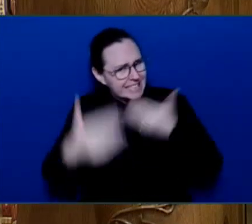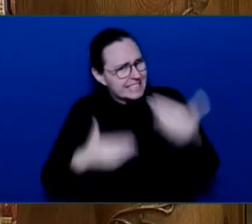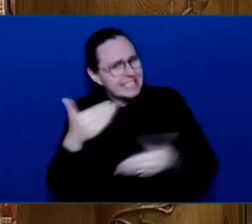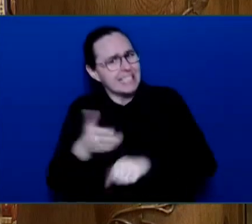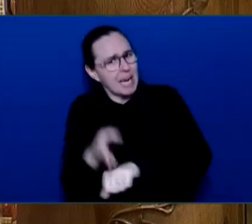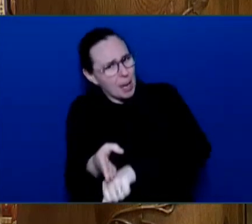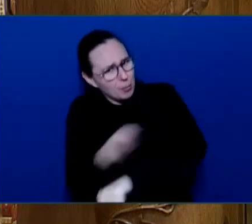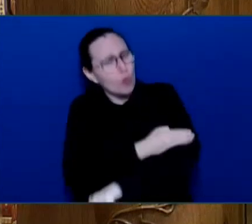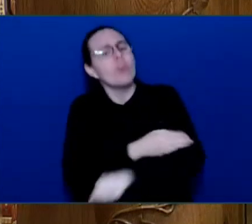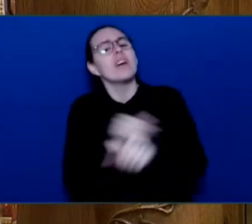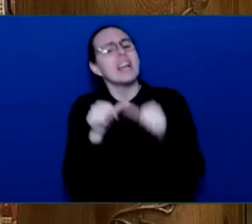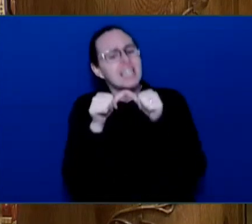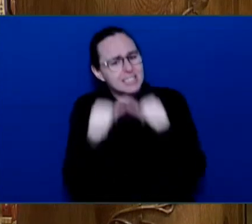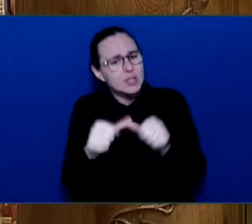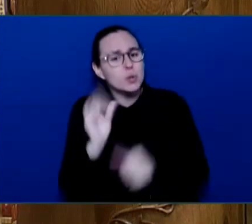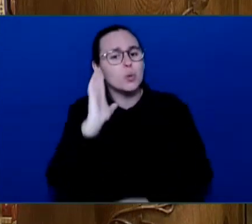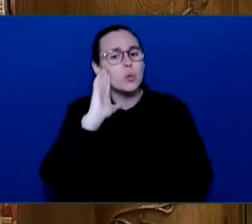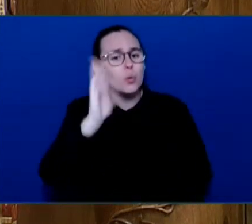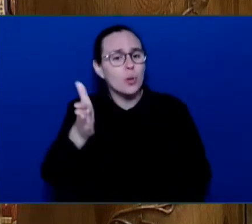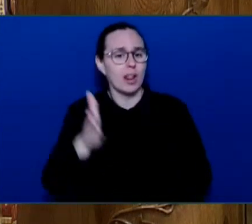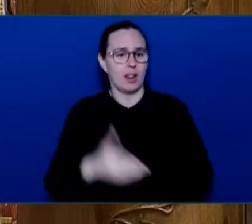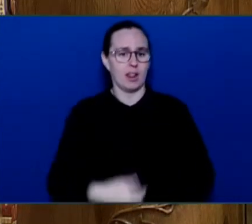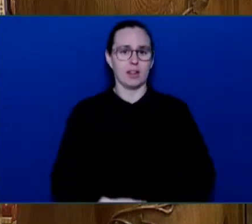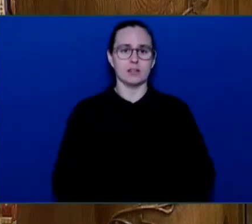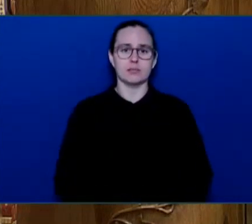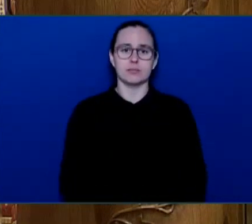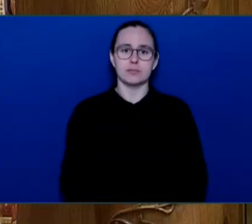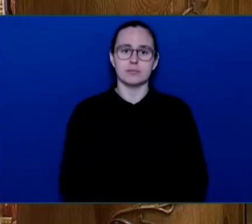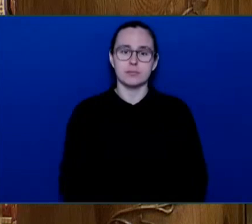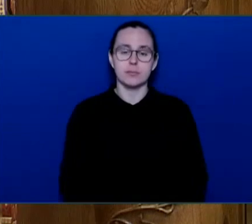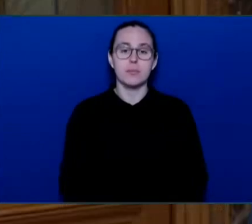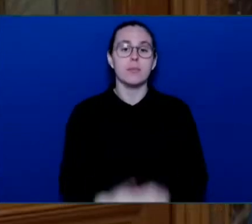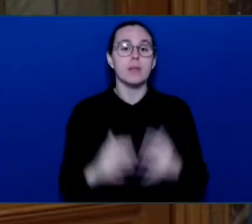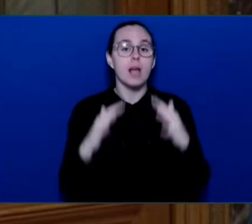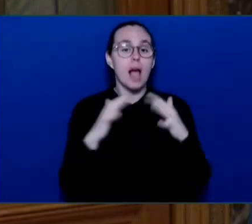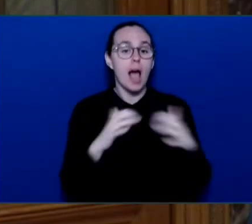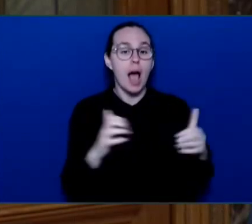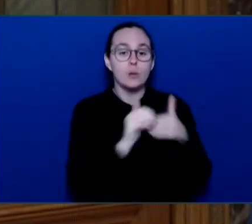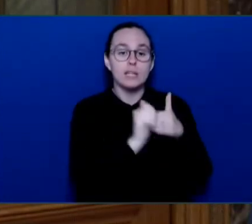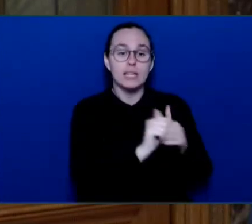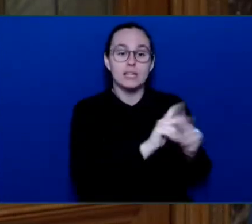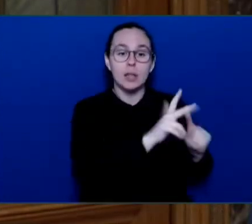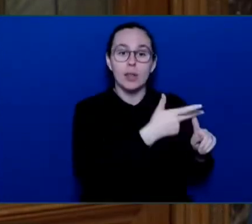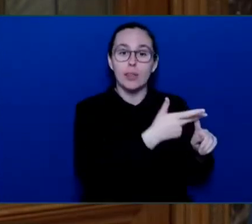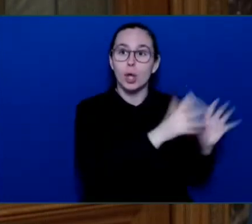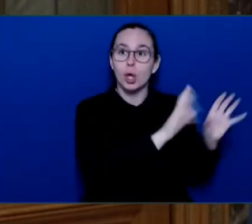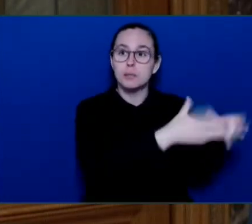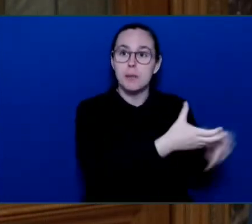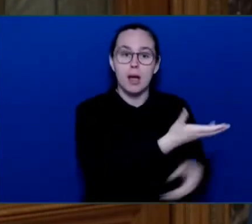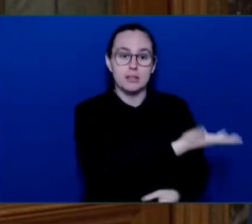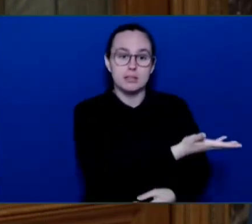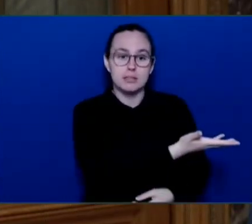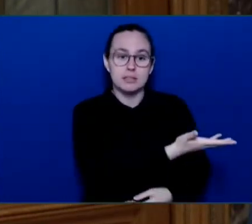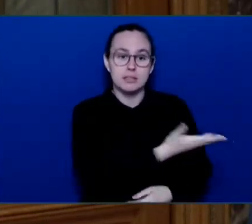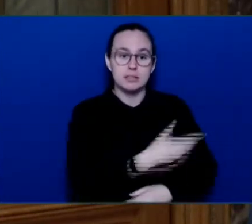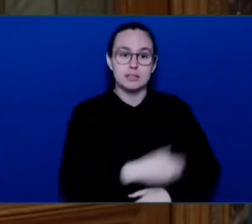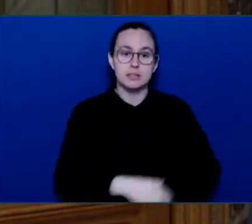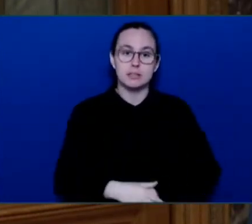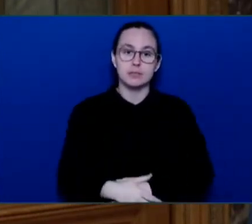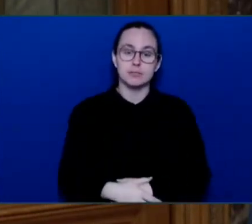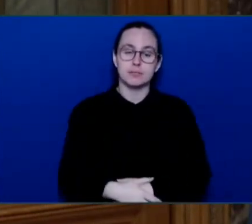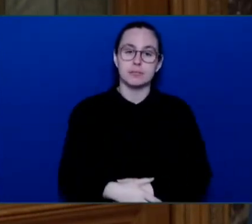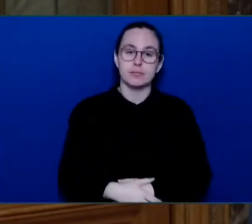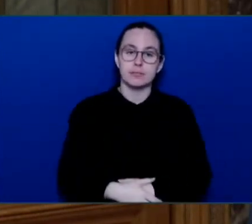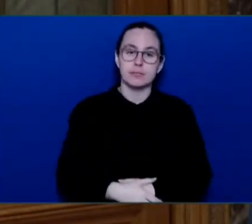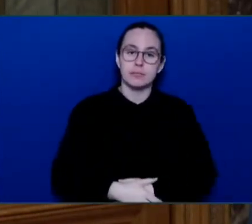House Leader of Third Party. Mr. Speaker, healthcare continues to be a top priority of my constituents. On this health